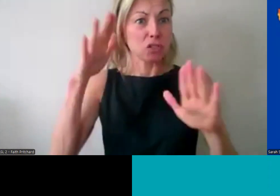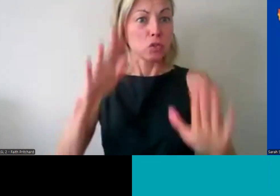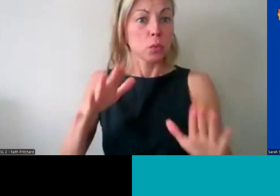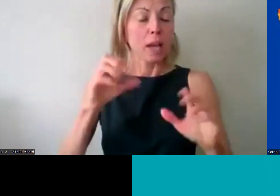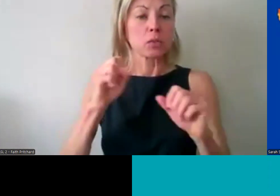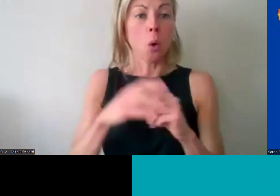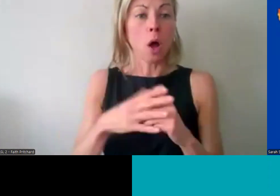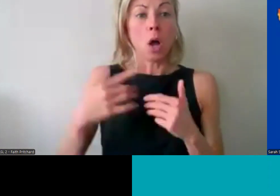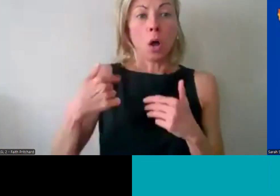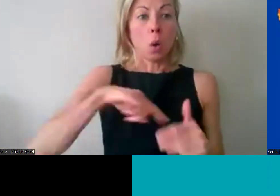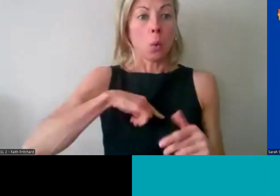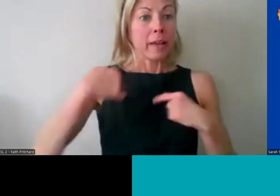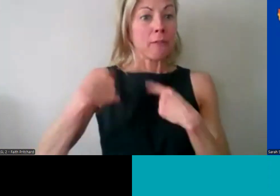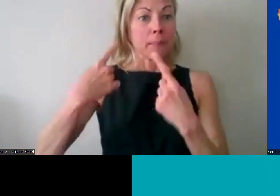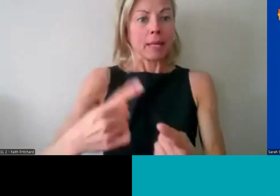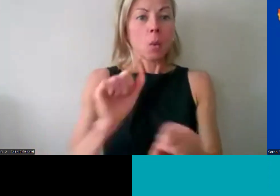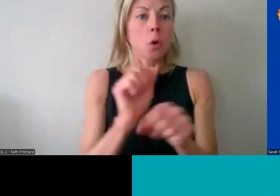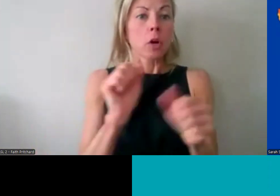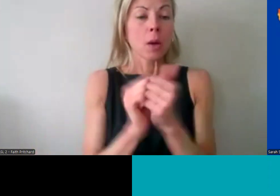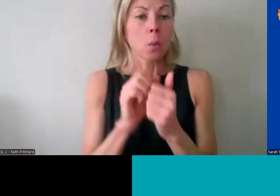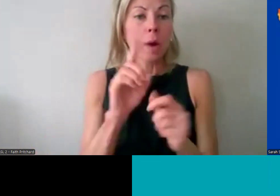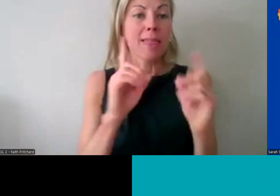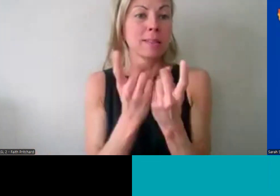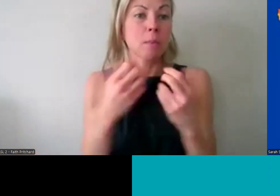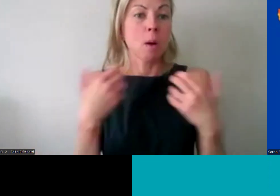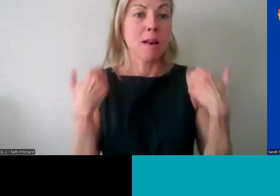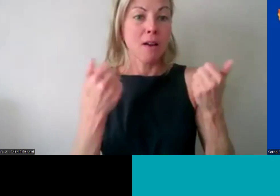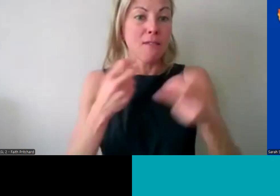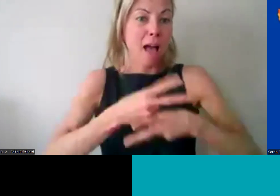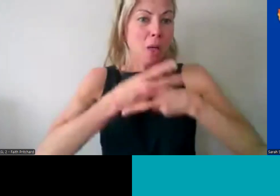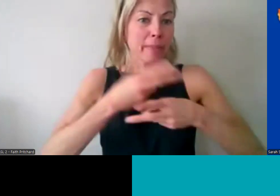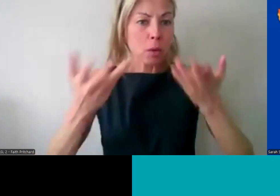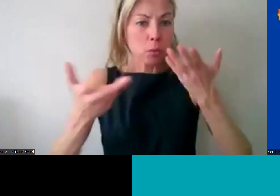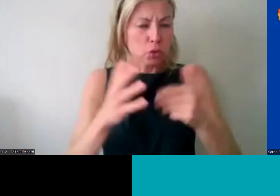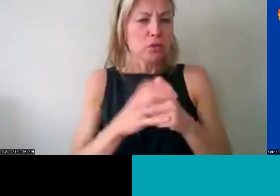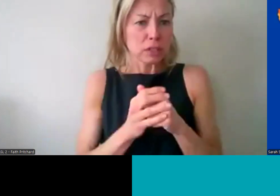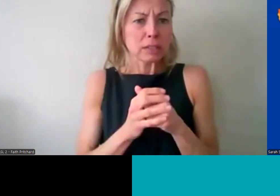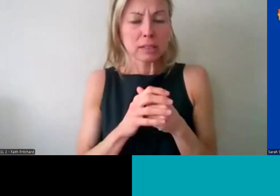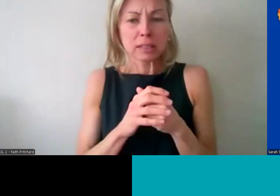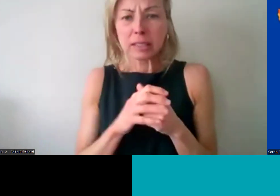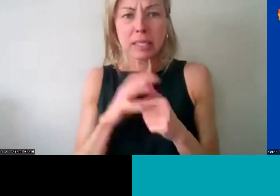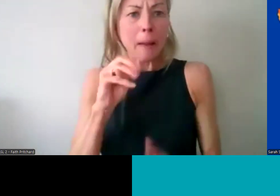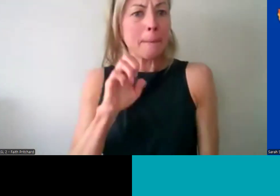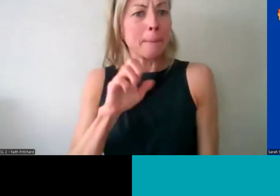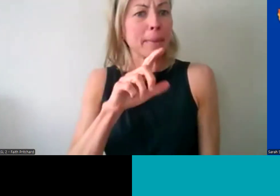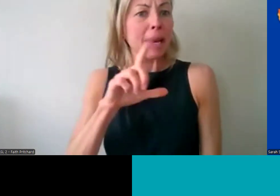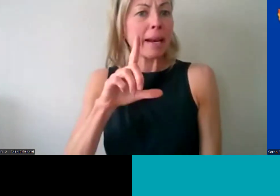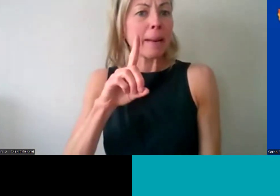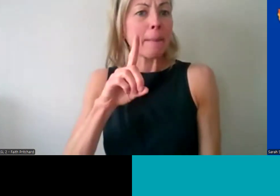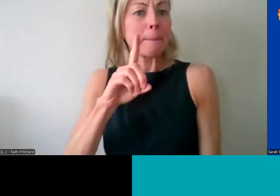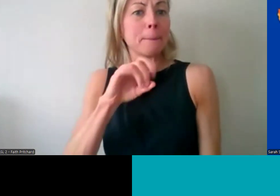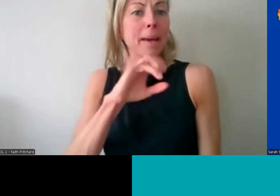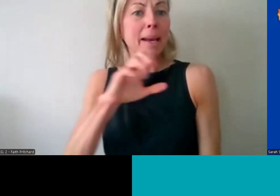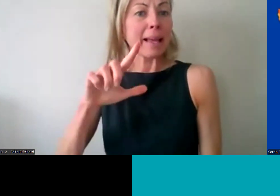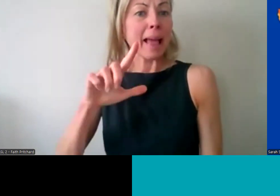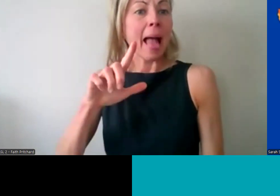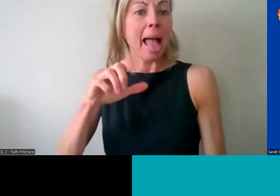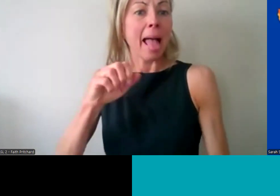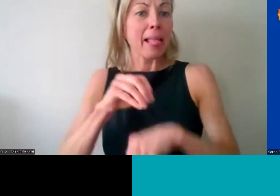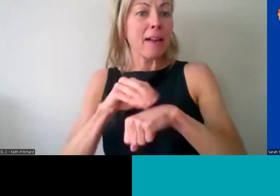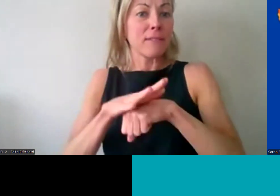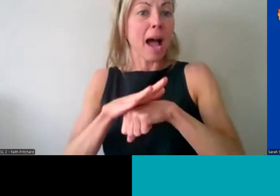been working with the Department of Healthcare Services to stand up their Medi-Cal Member Advisory Committee over the last year.